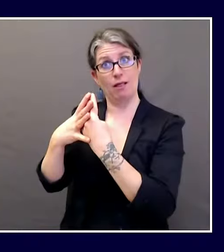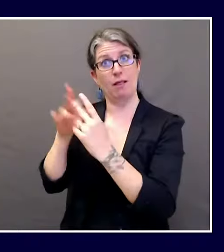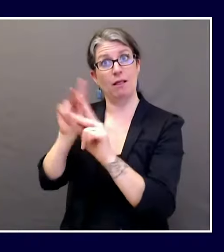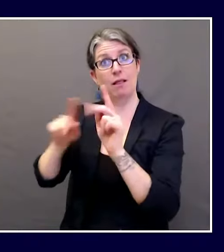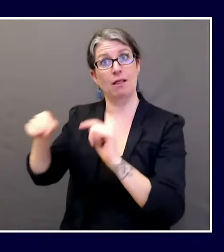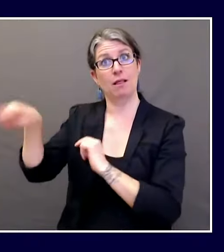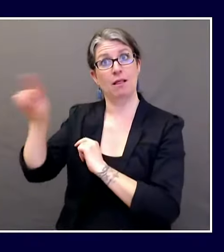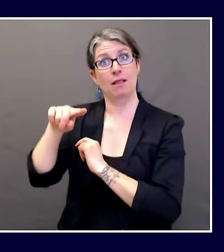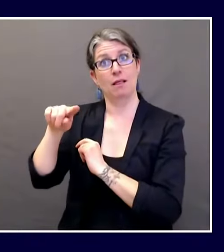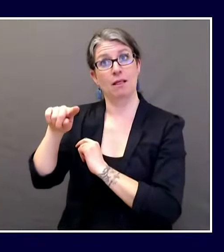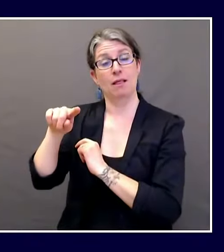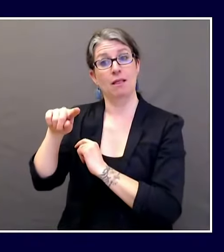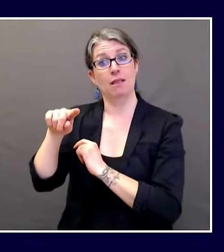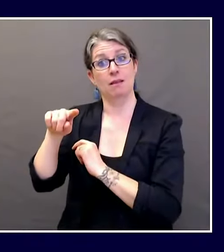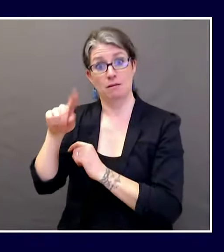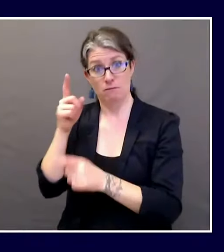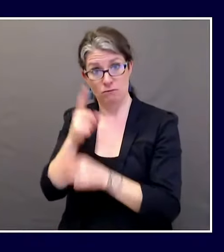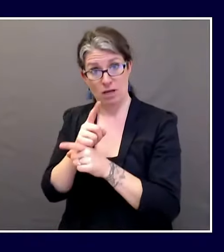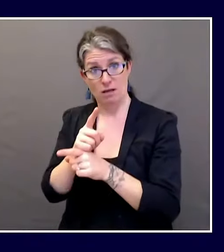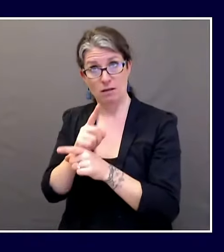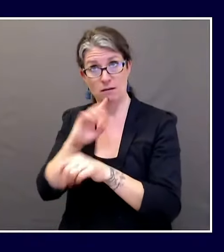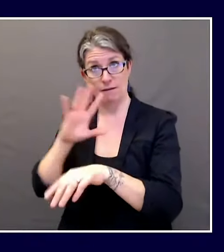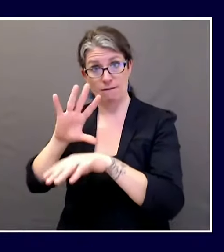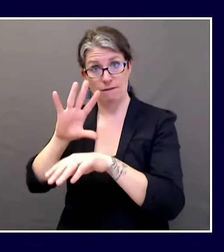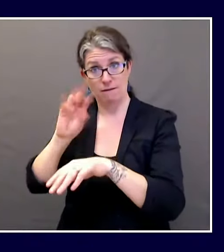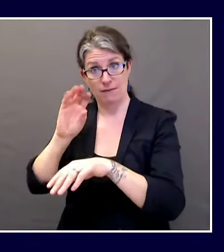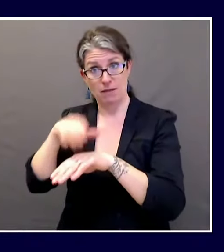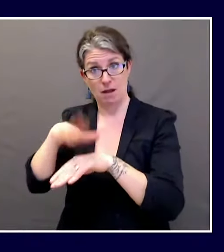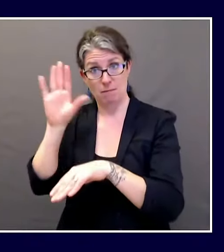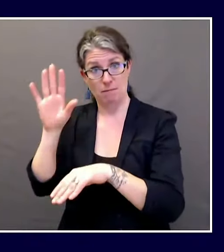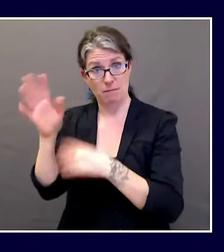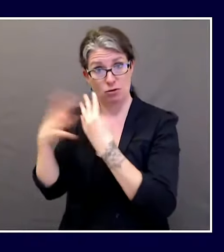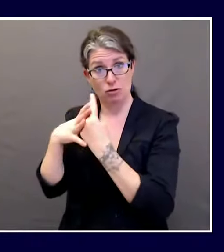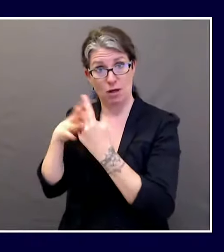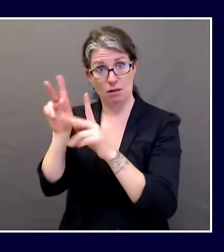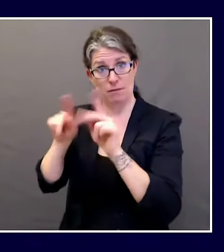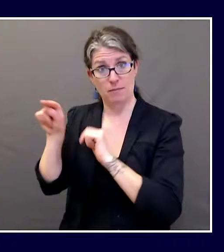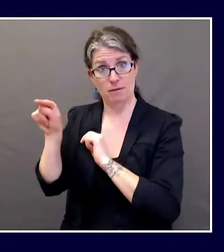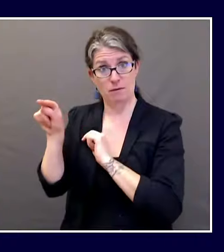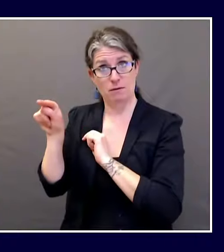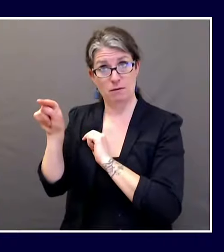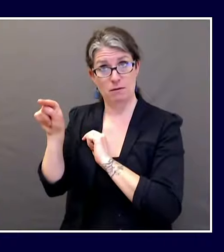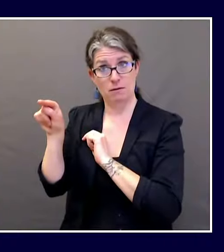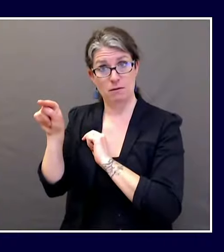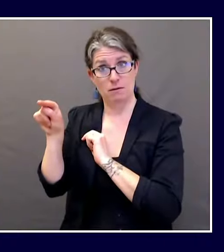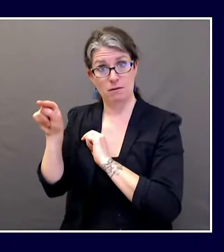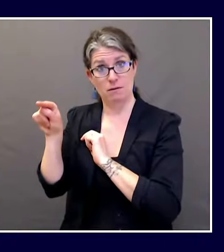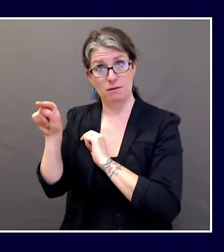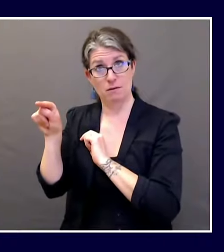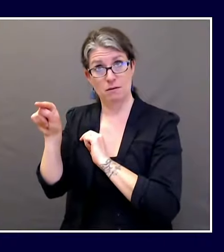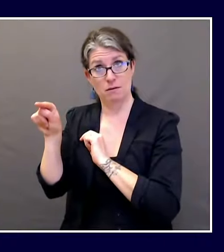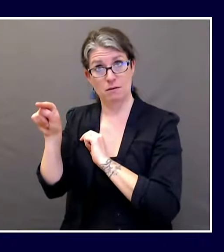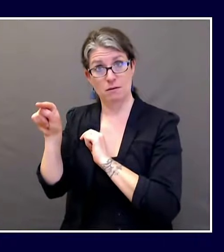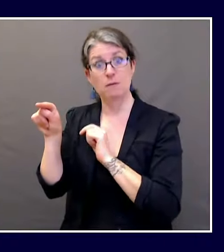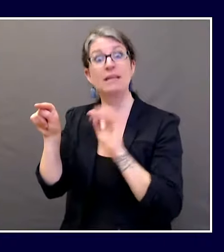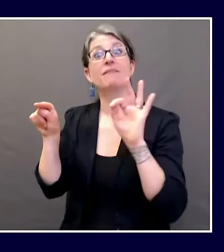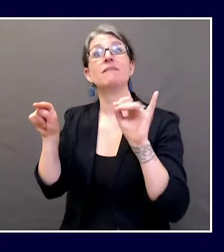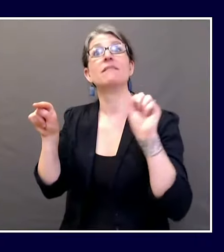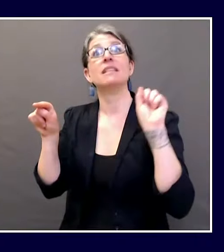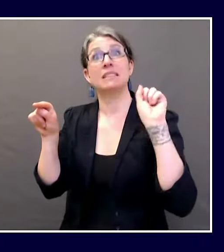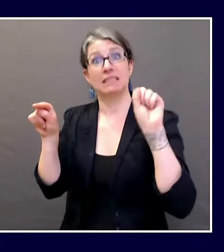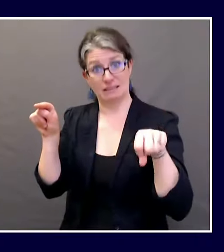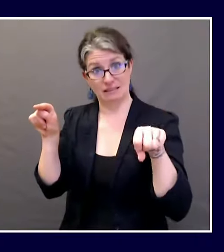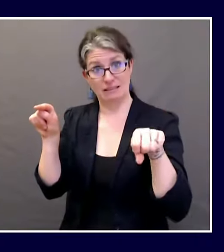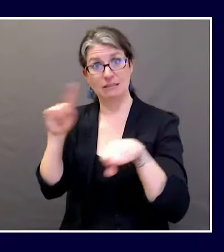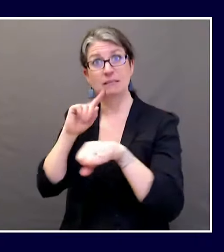they been lumped in with that category? And then do you know what % of that group has gotten vaccinated so far?